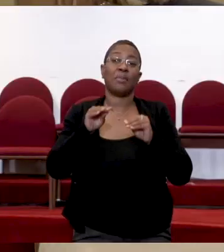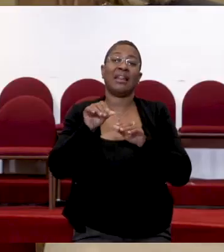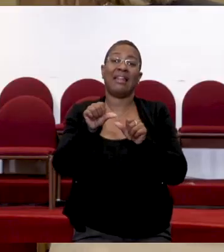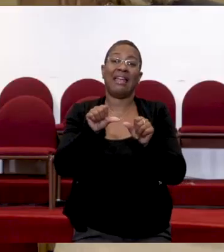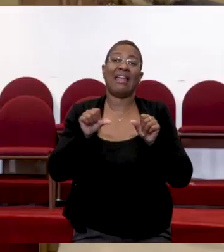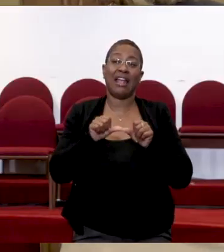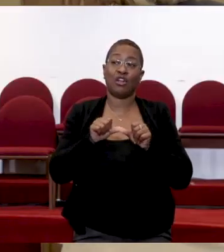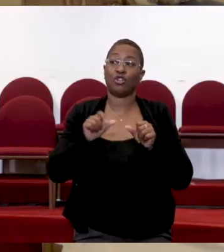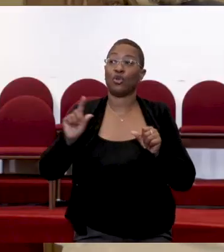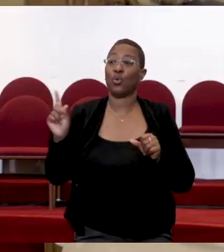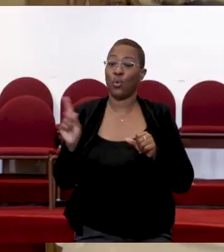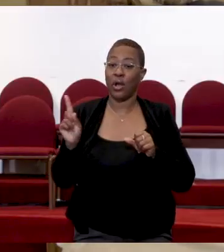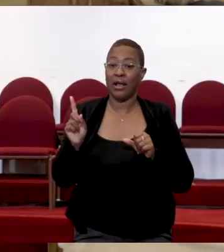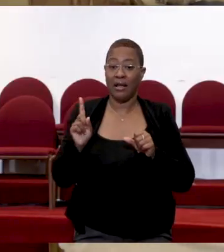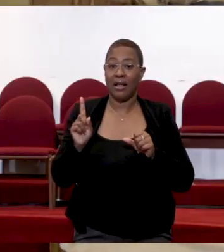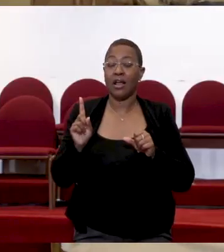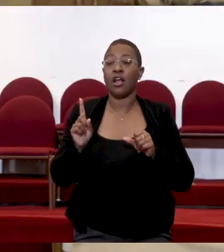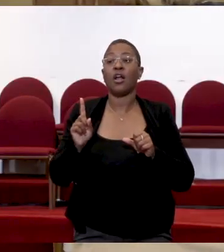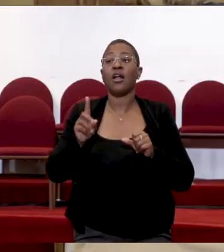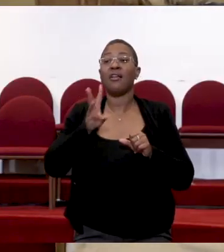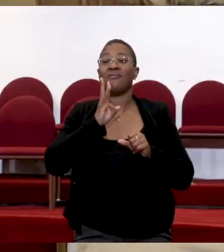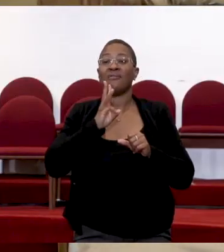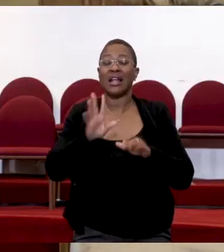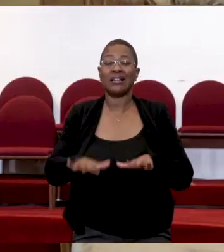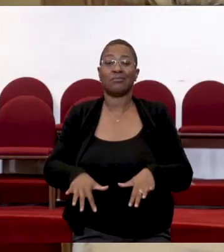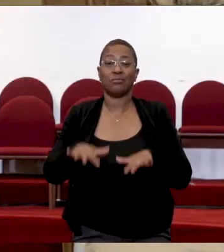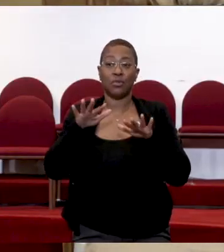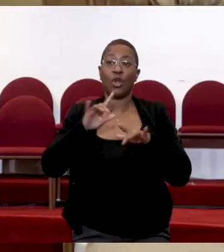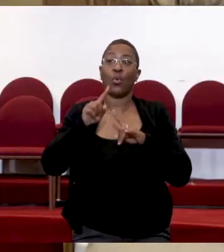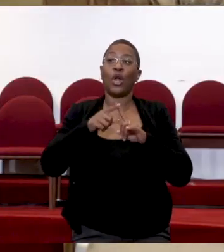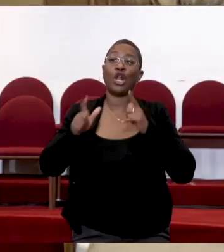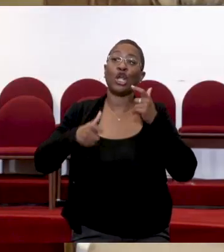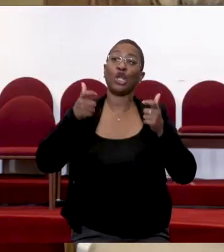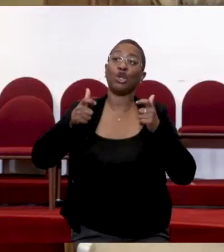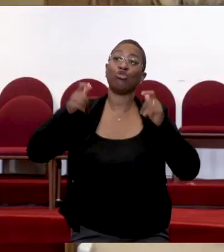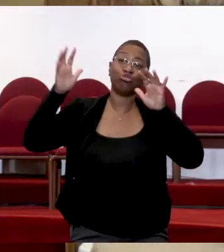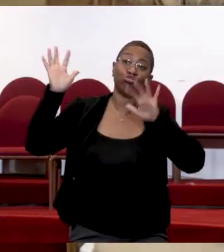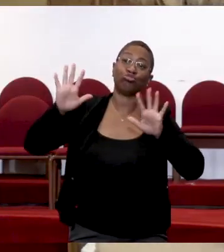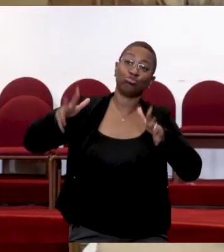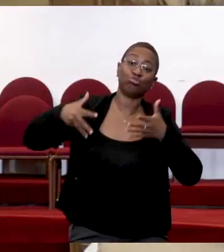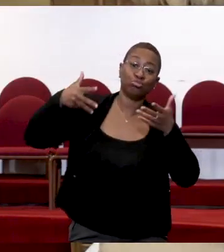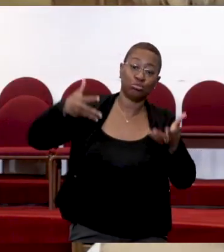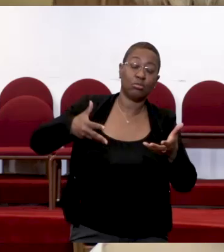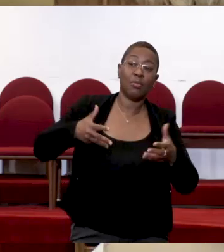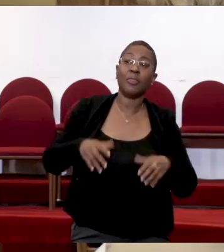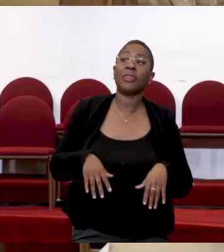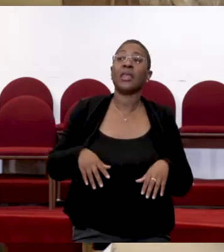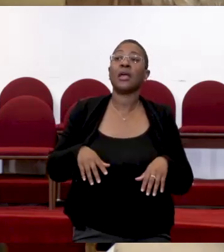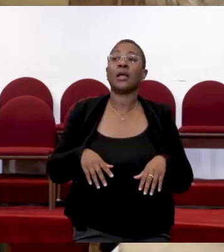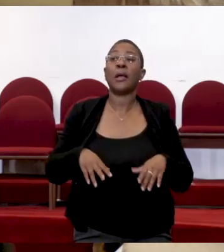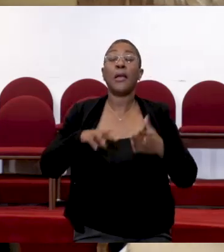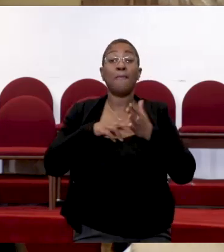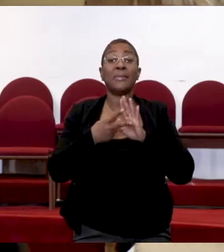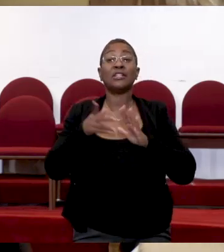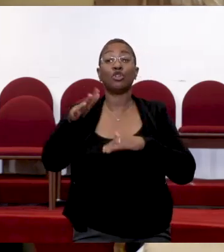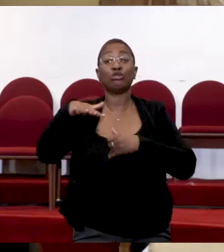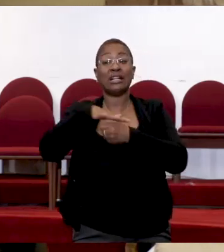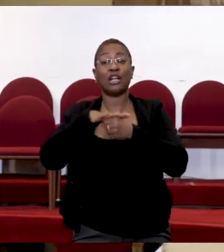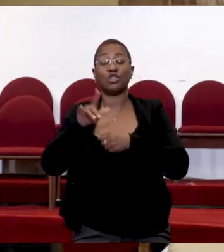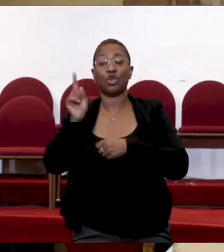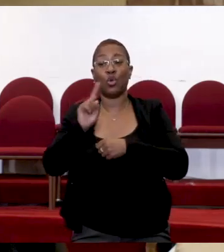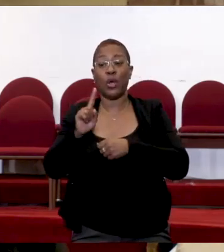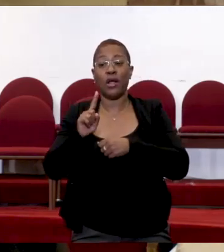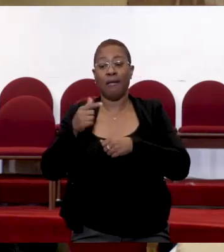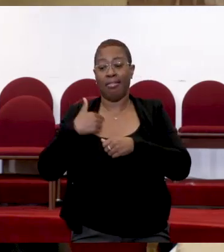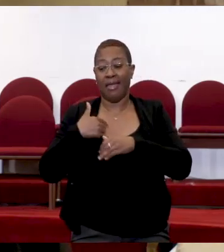that incur the flooding when we have the huge rainstorms, which is basically the low-lying areas of the